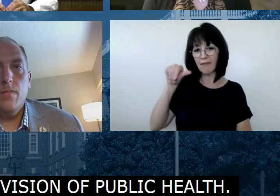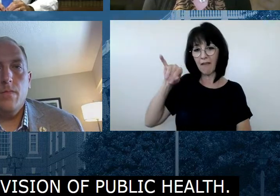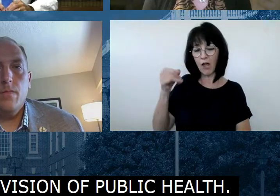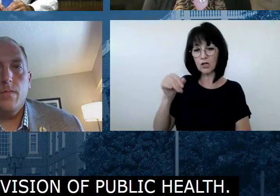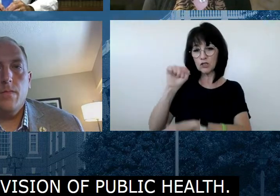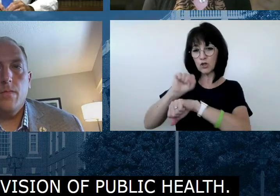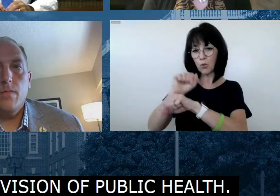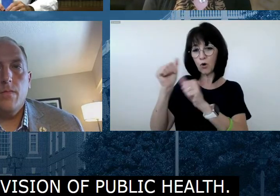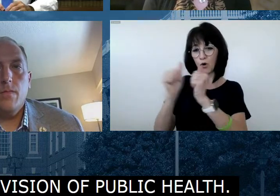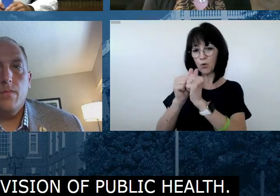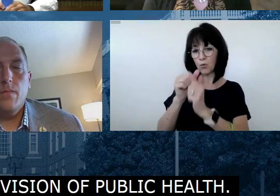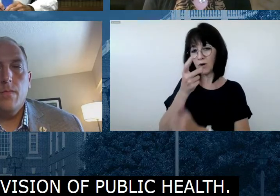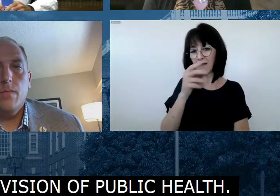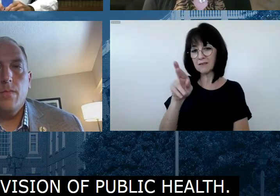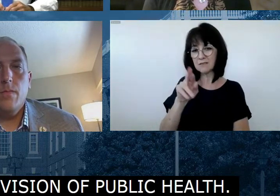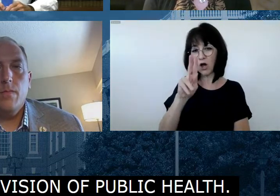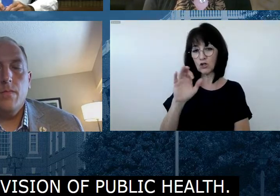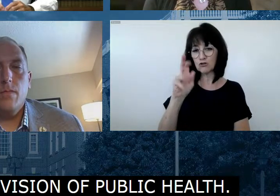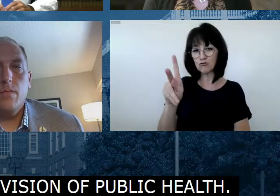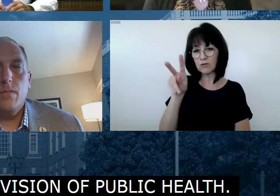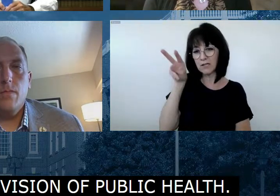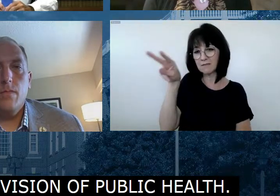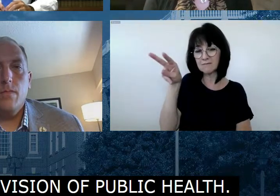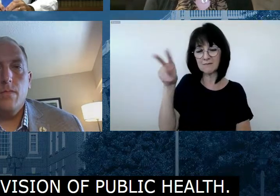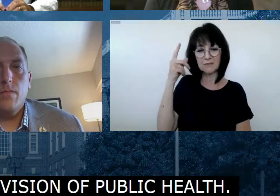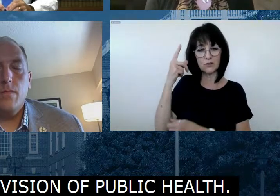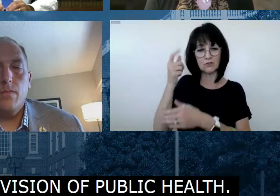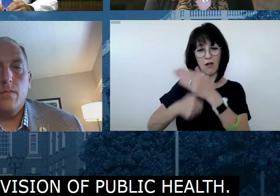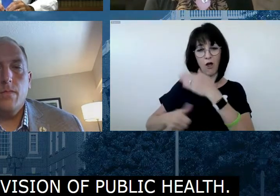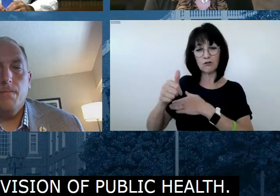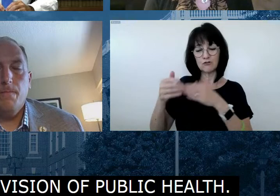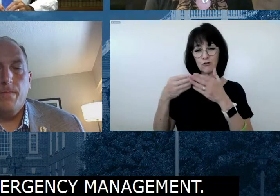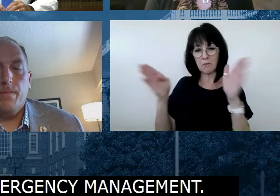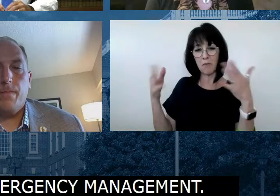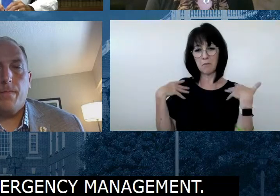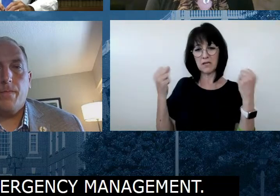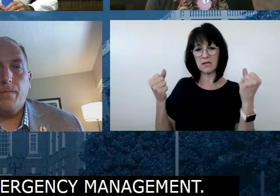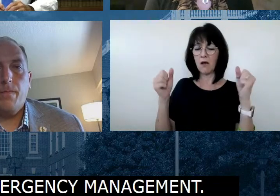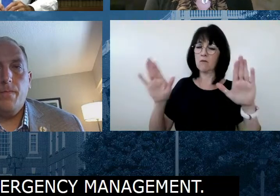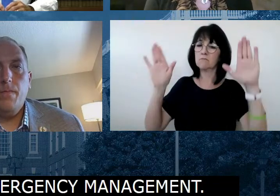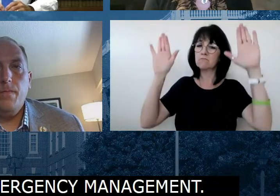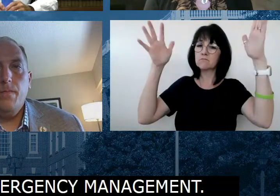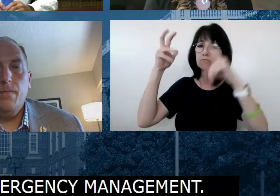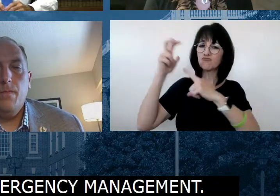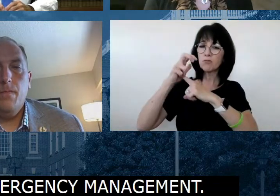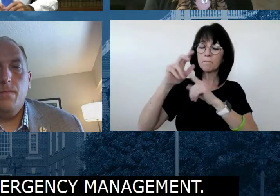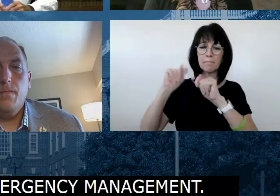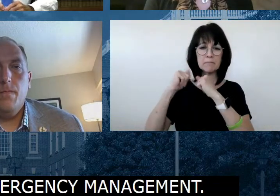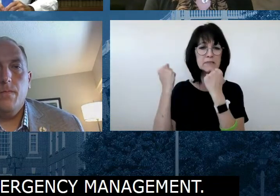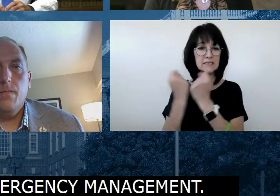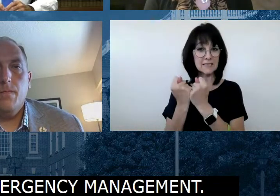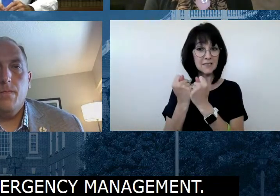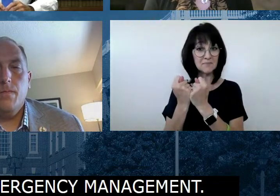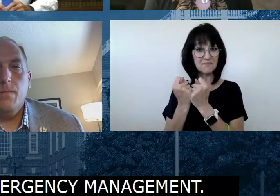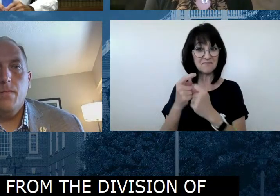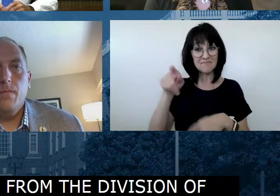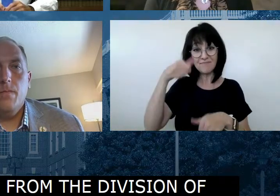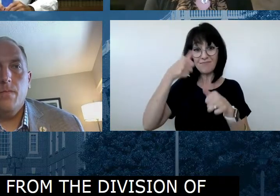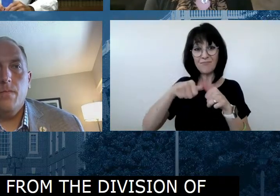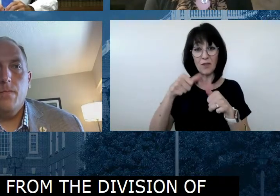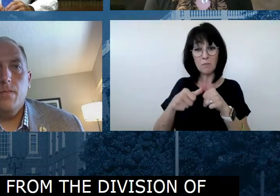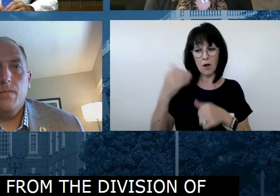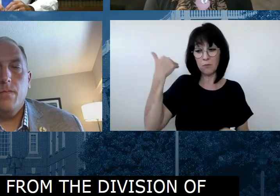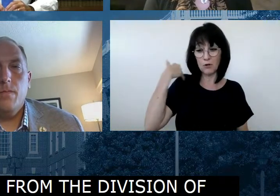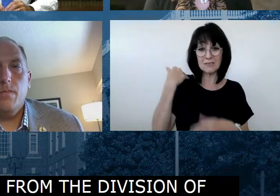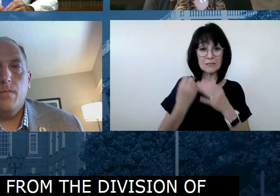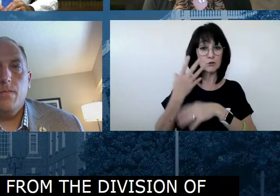Dr. Ricks from the Division of Public Health, who've just been a great team, and all our partners there. You may remember back in the spring,